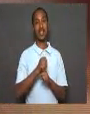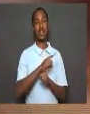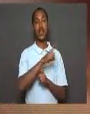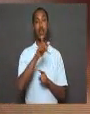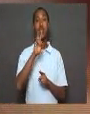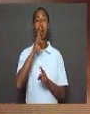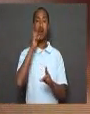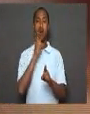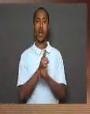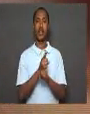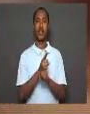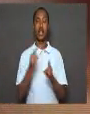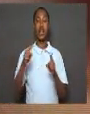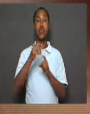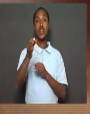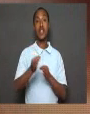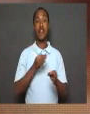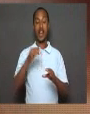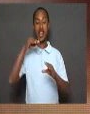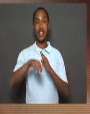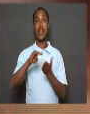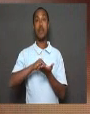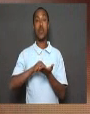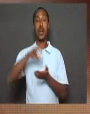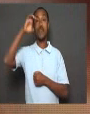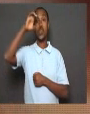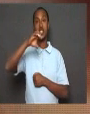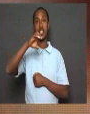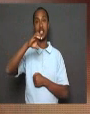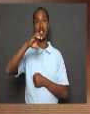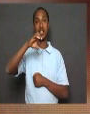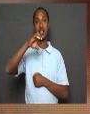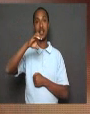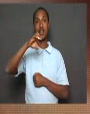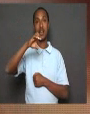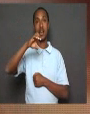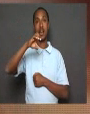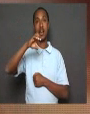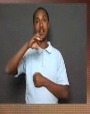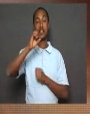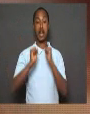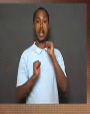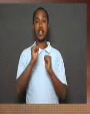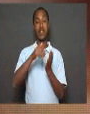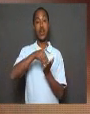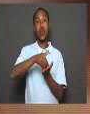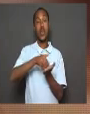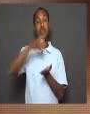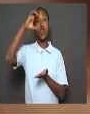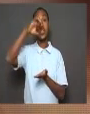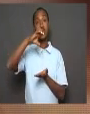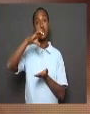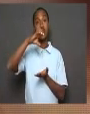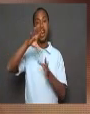are correct to define intermolecular forces as the relatively weak forces